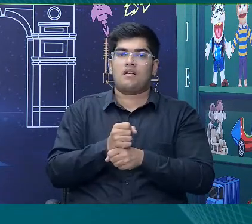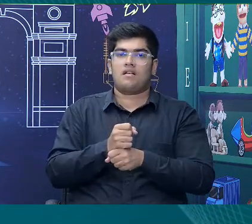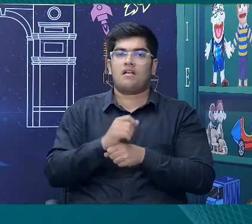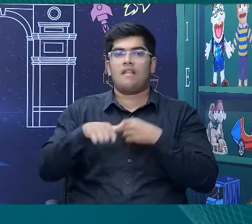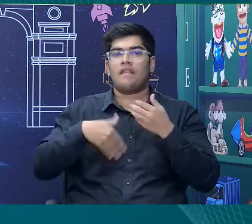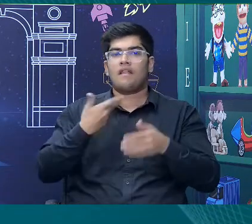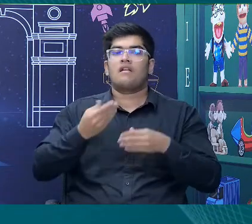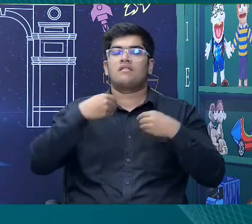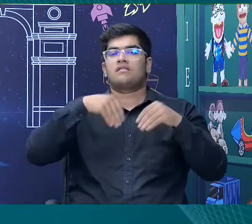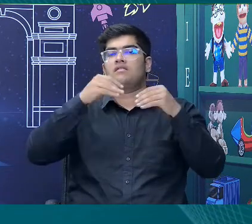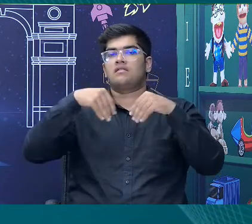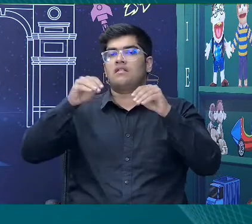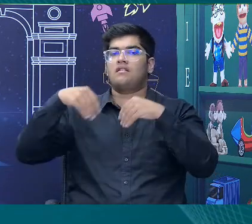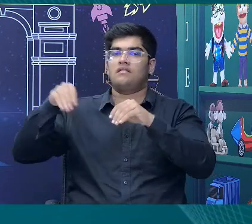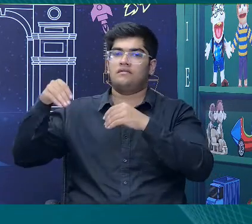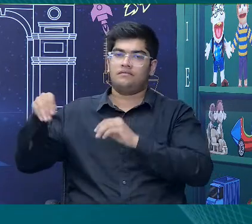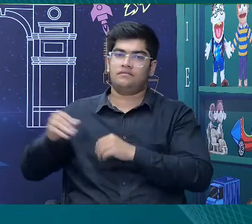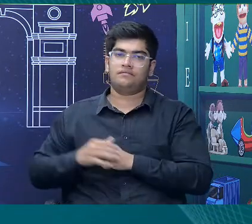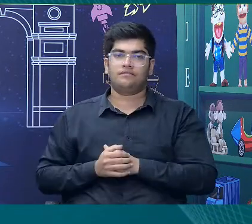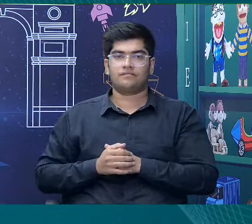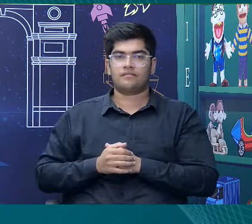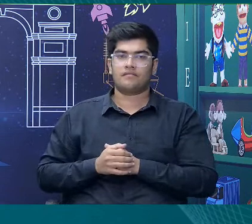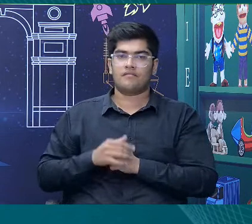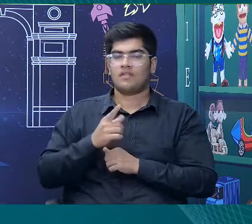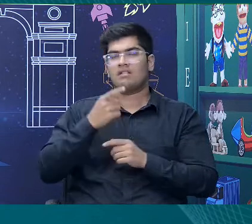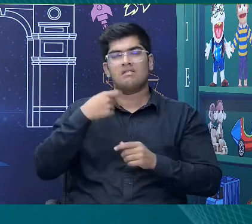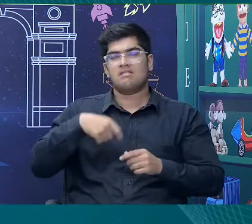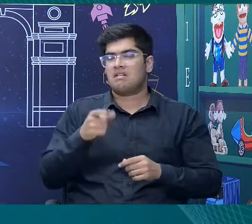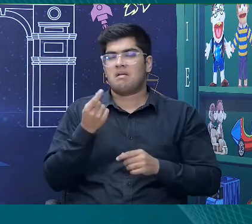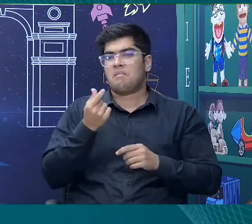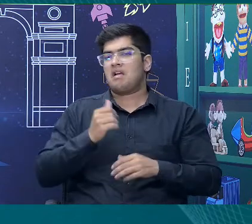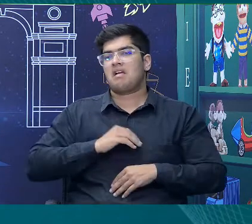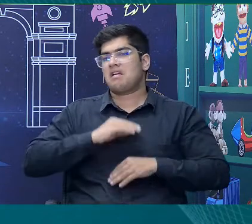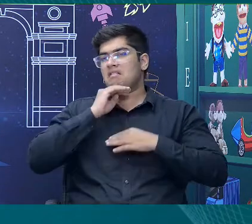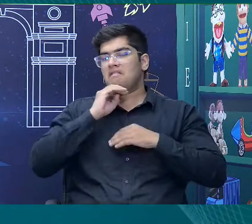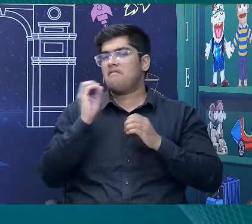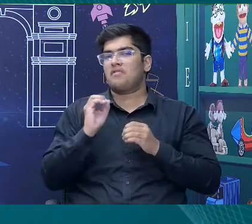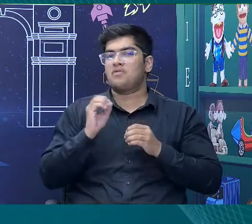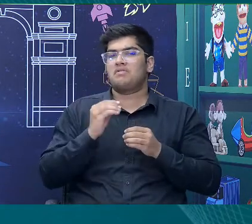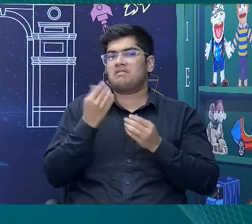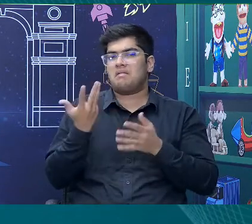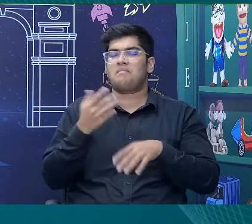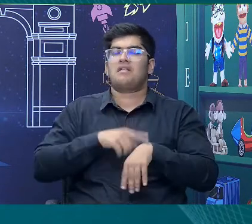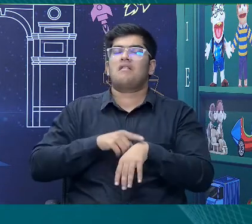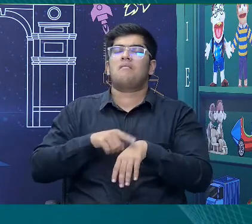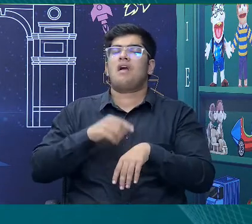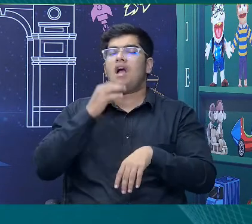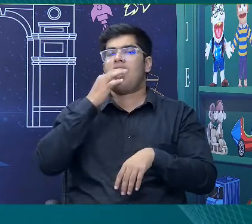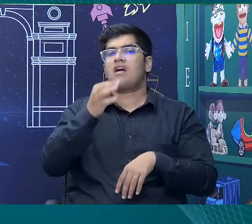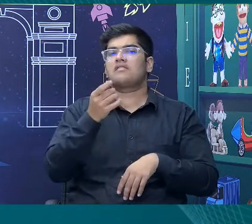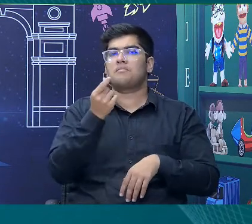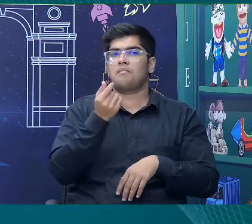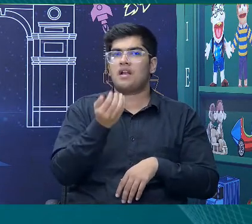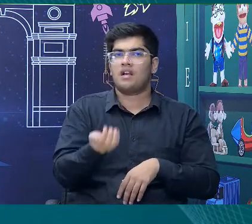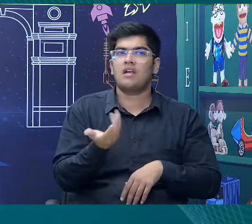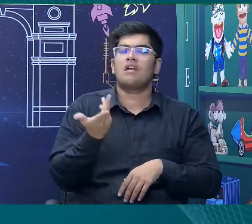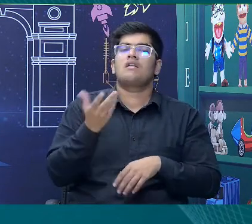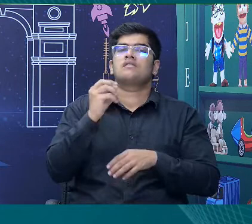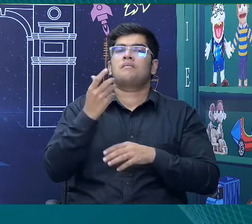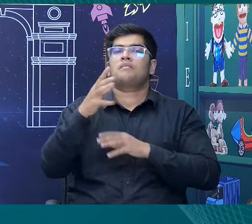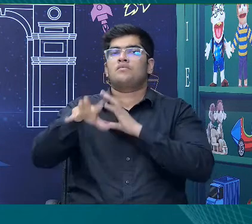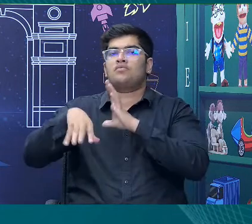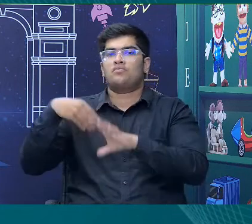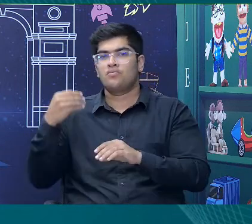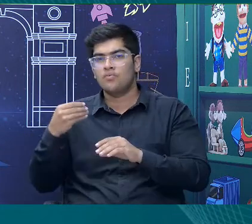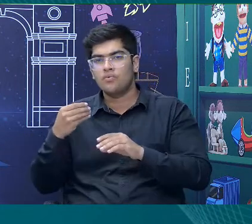and sells them. And still, he doesn't have enough money, so he has to, sometimes beg for money, sometimes he steals. When he gets the